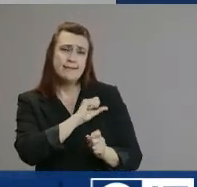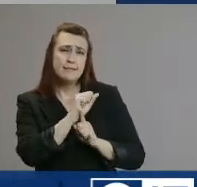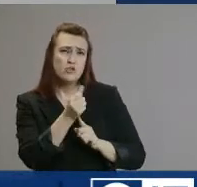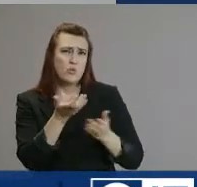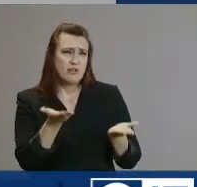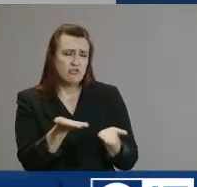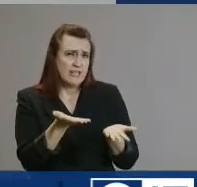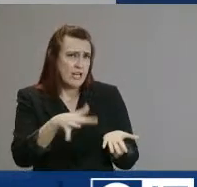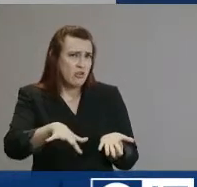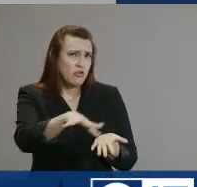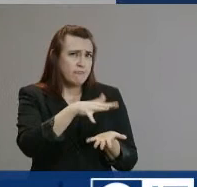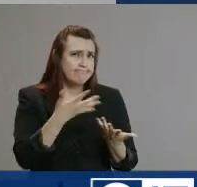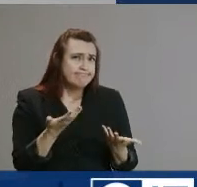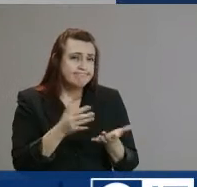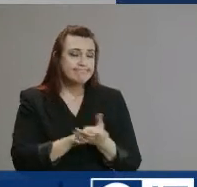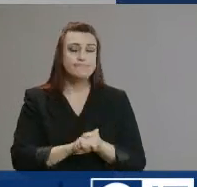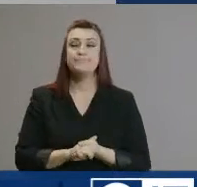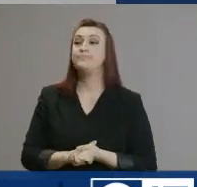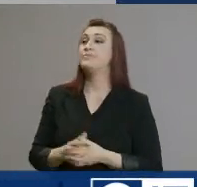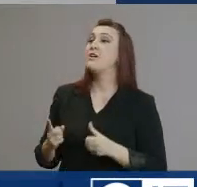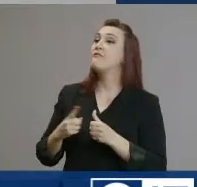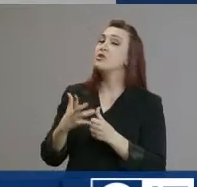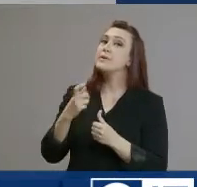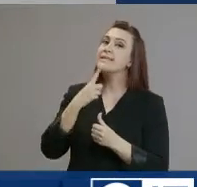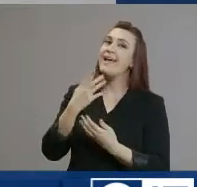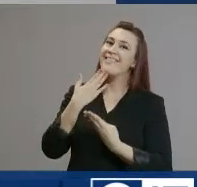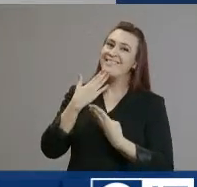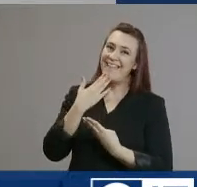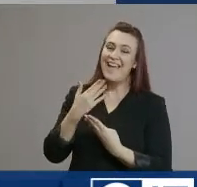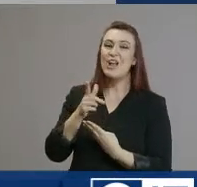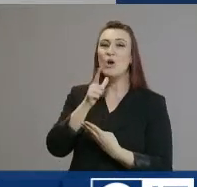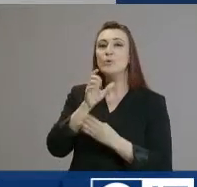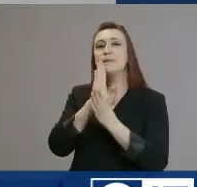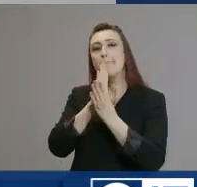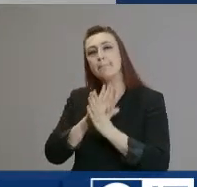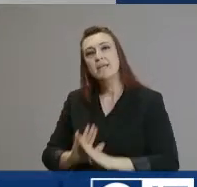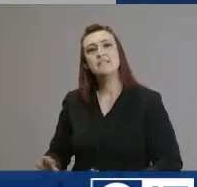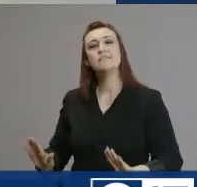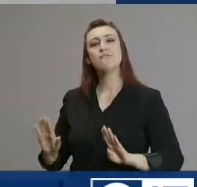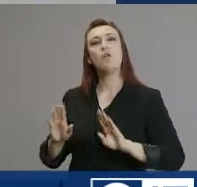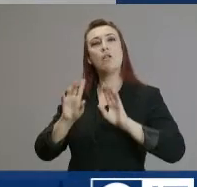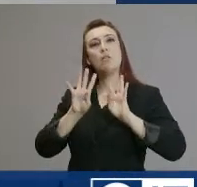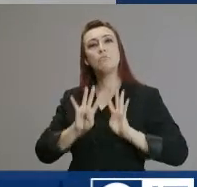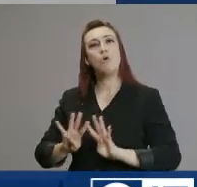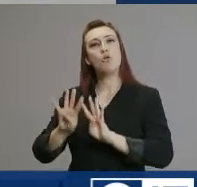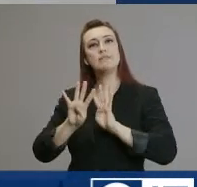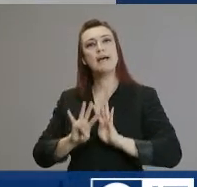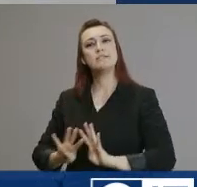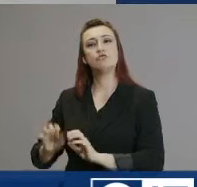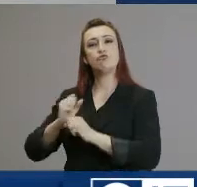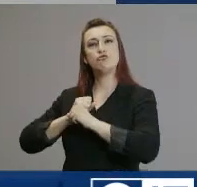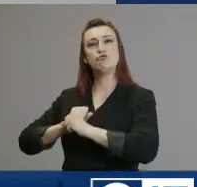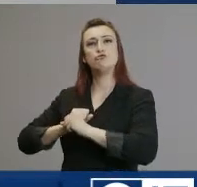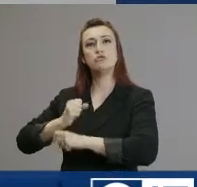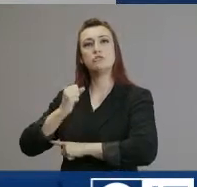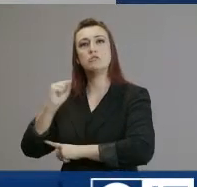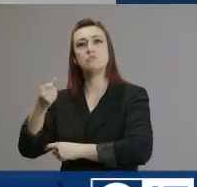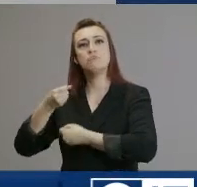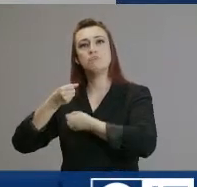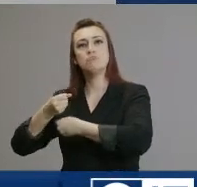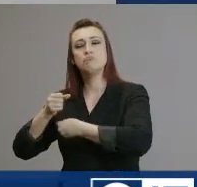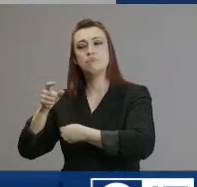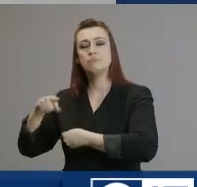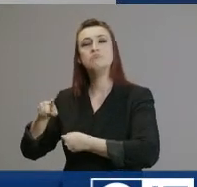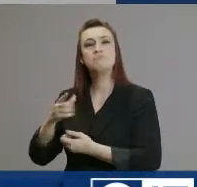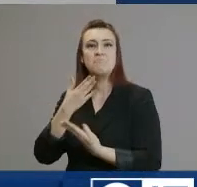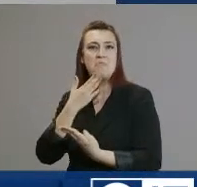I want to thank the peaceful protesters around Arizona. They have certainly gotten their voices heard. I